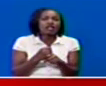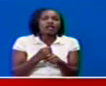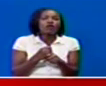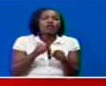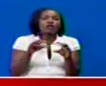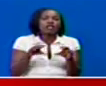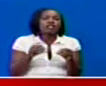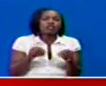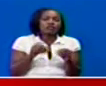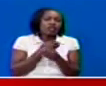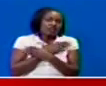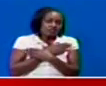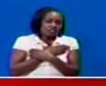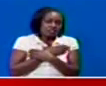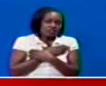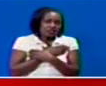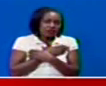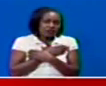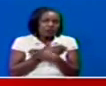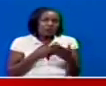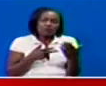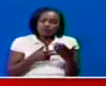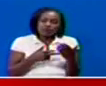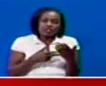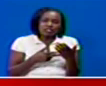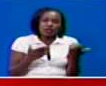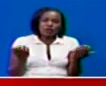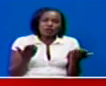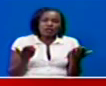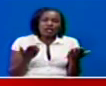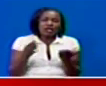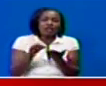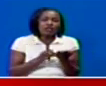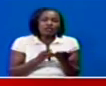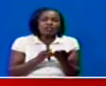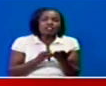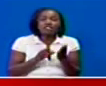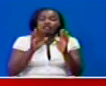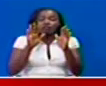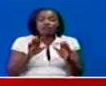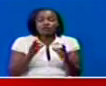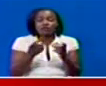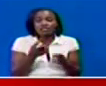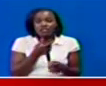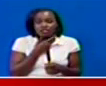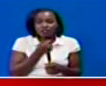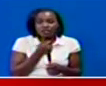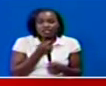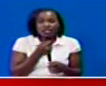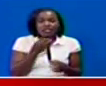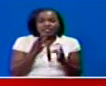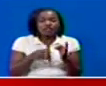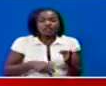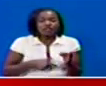a slightly higher gear in focusing on this. Where accountability is necessary, we will demand it. Where we feel we are not getting